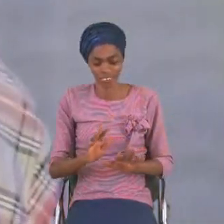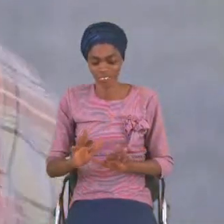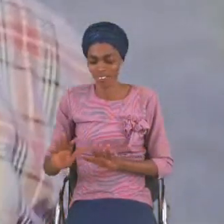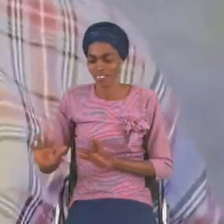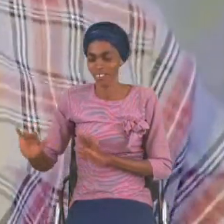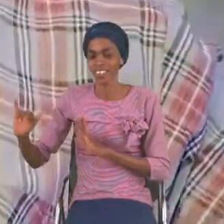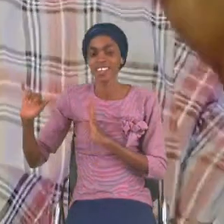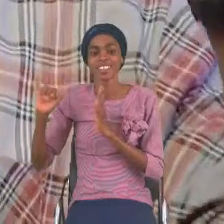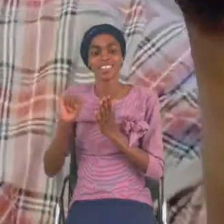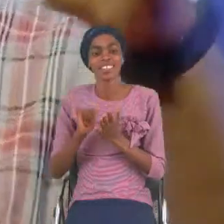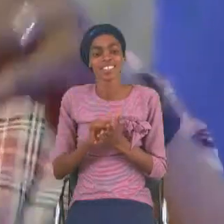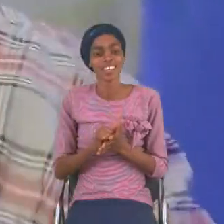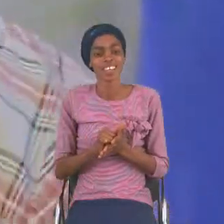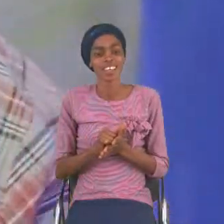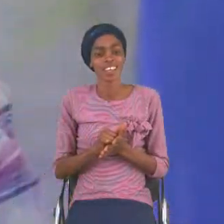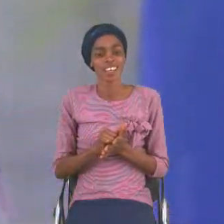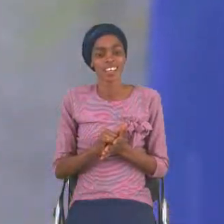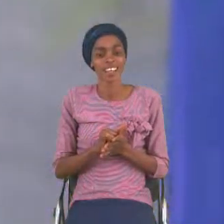flow